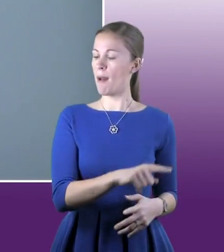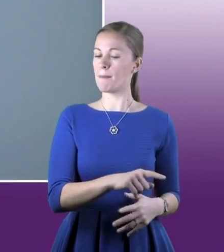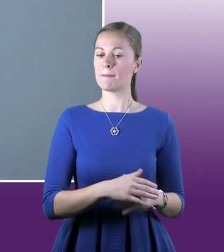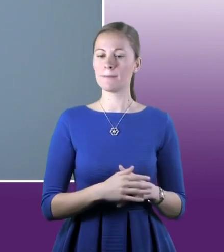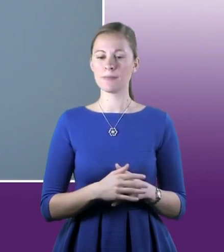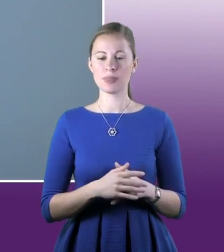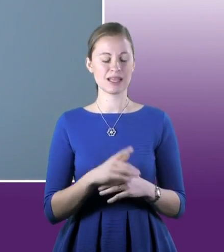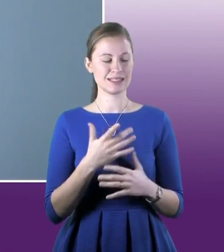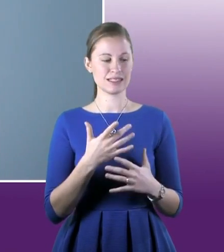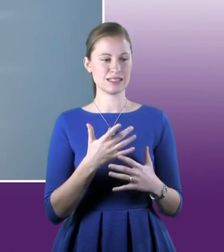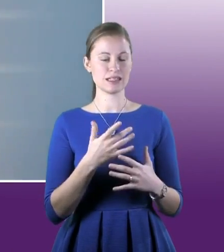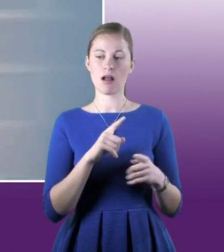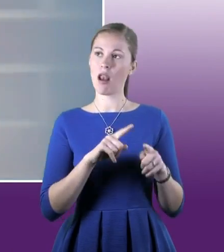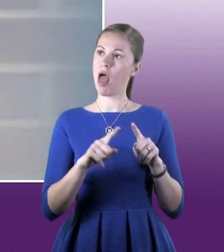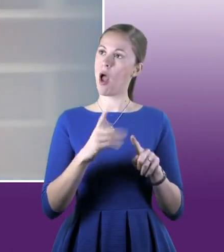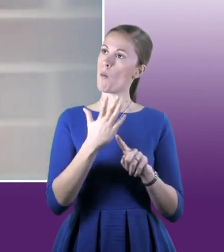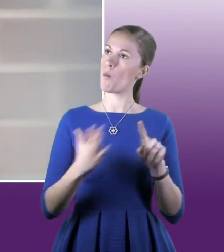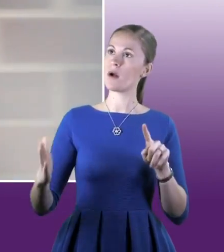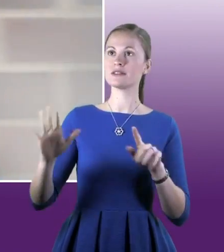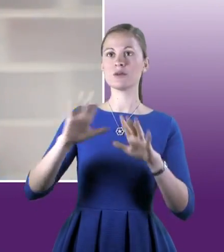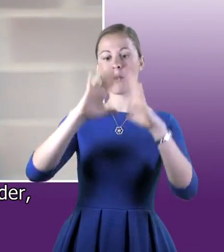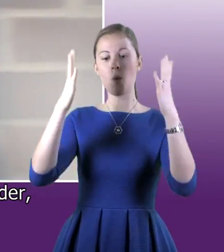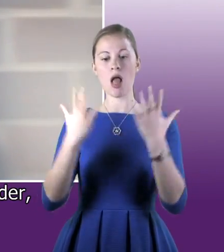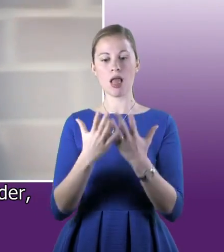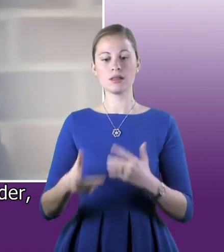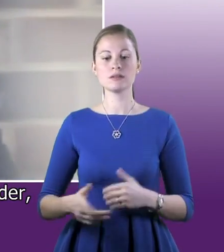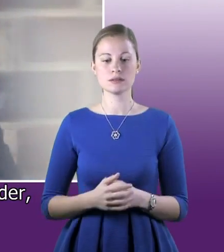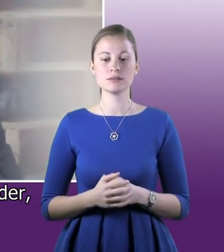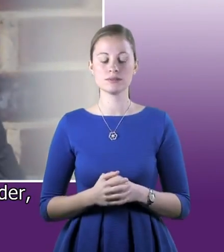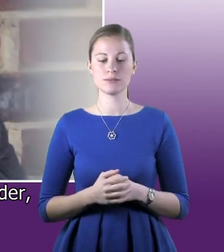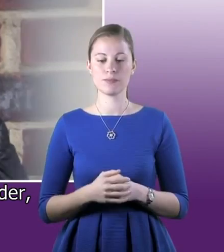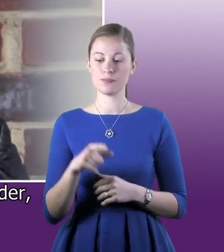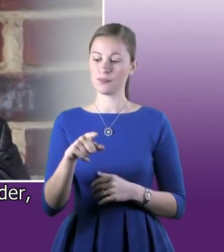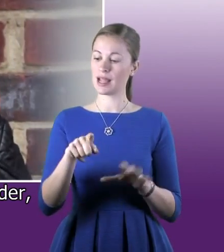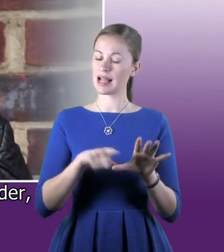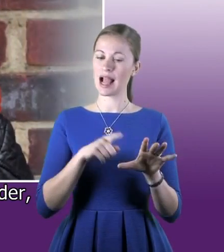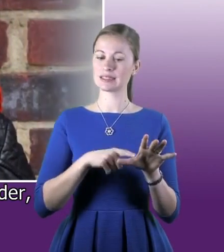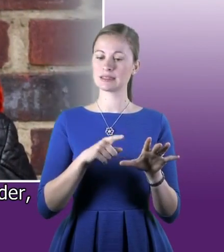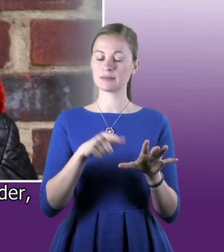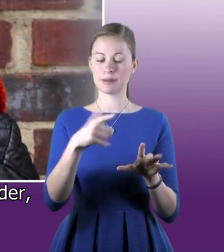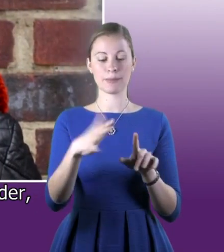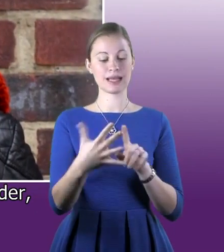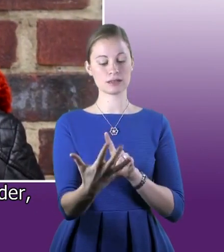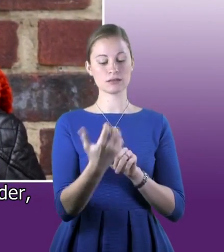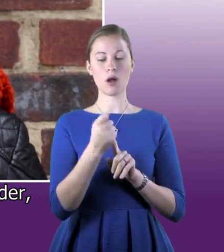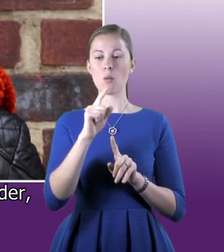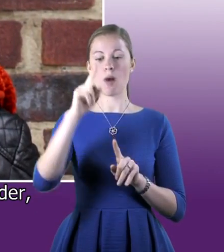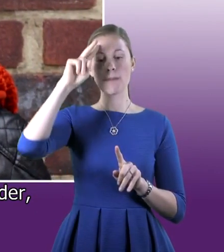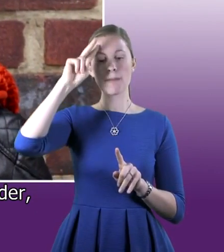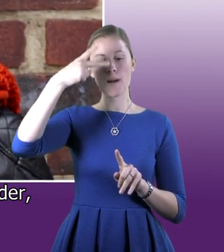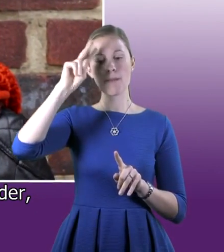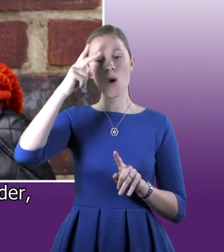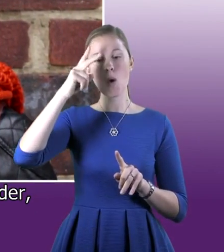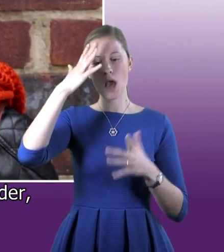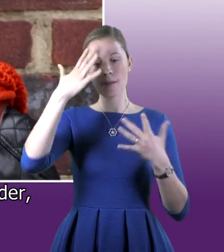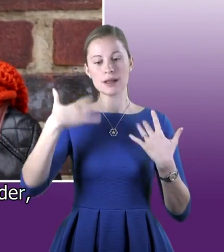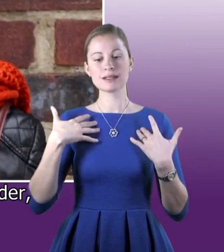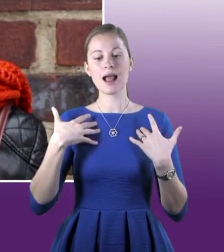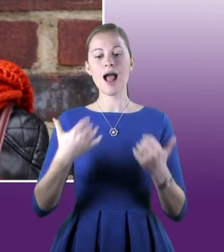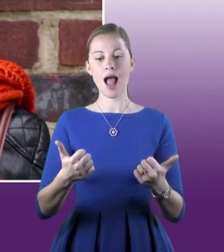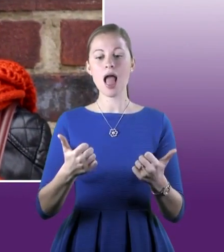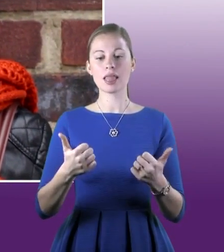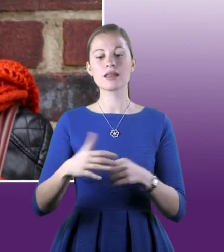They're all way too westernised. Yasmin has been diagnosed with bipolar disorder, a mental health condition, which